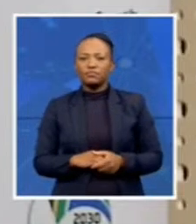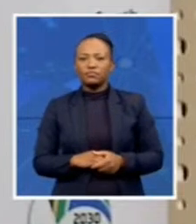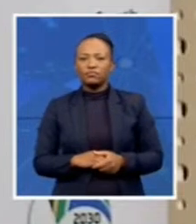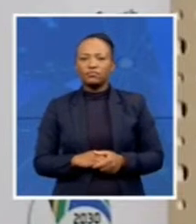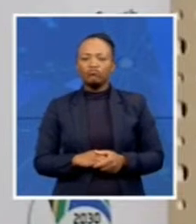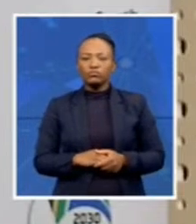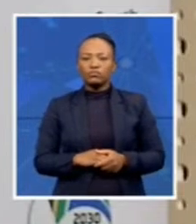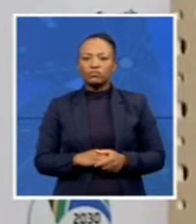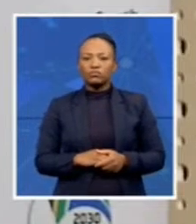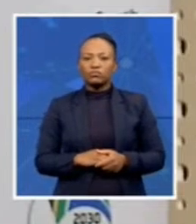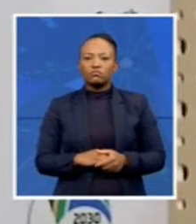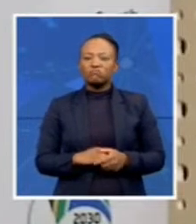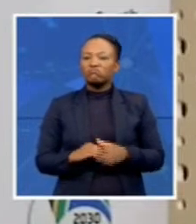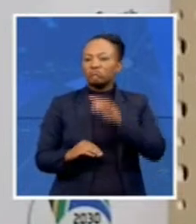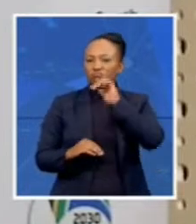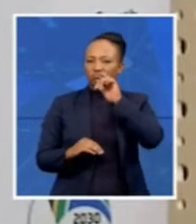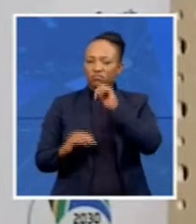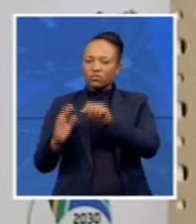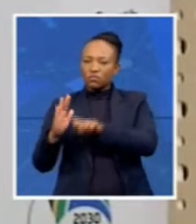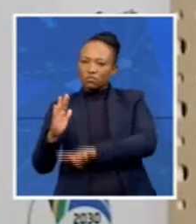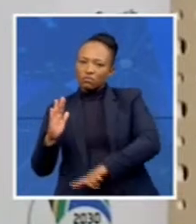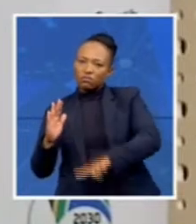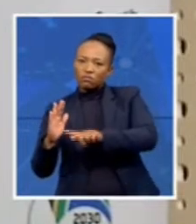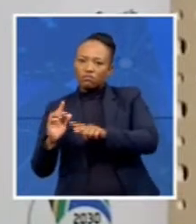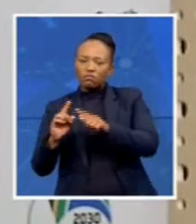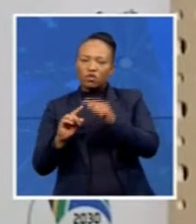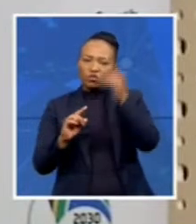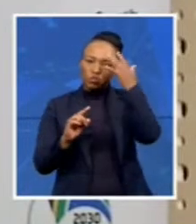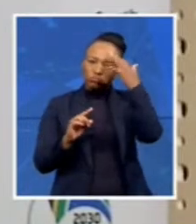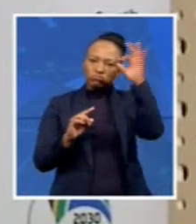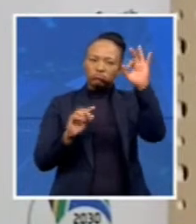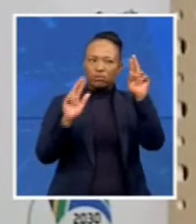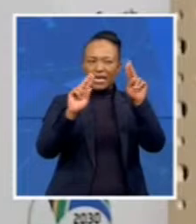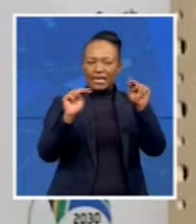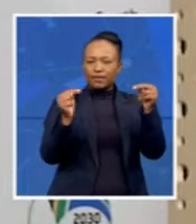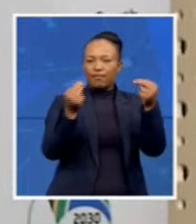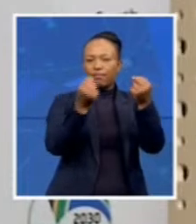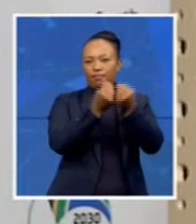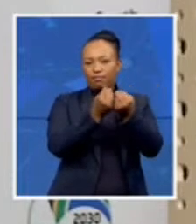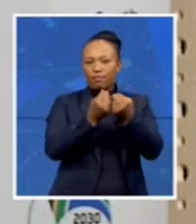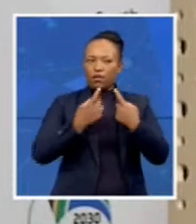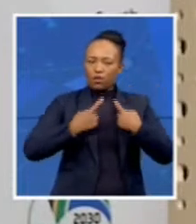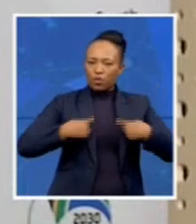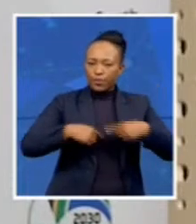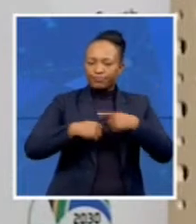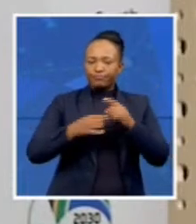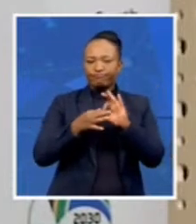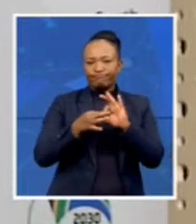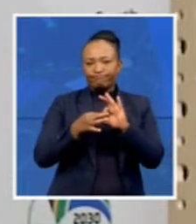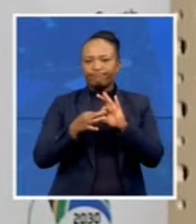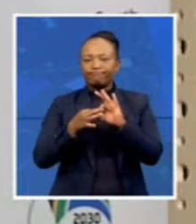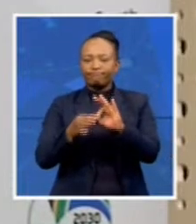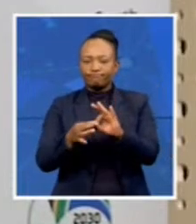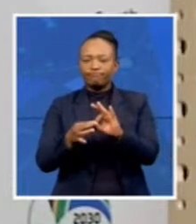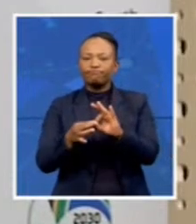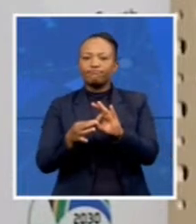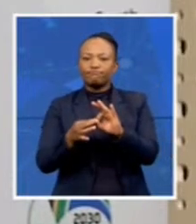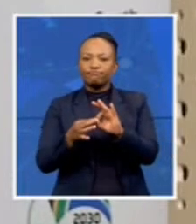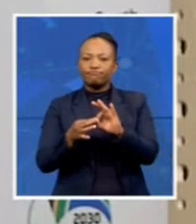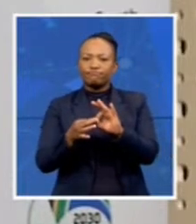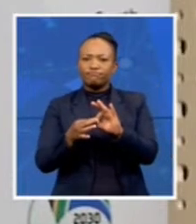national, we are committed and have a responsibility and duty to make sure that